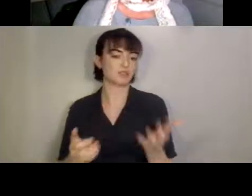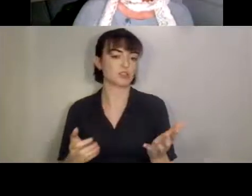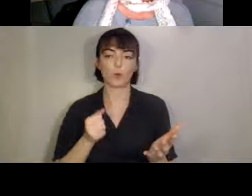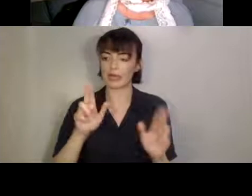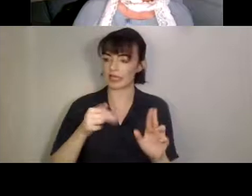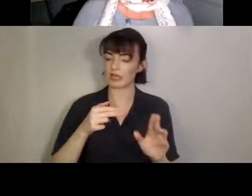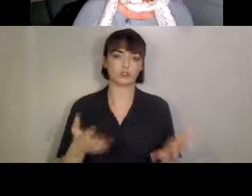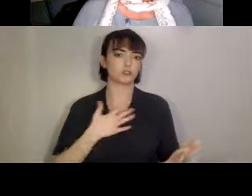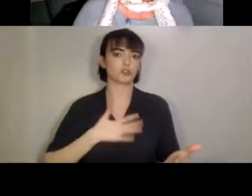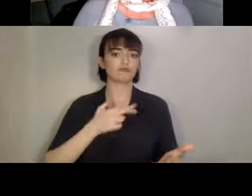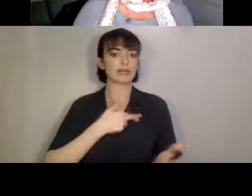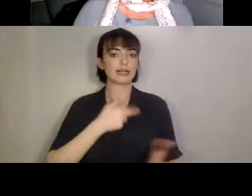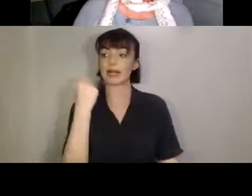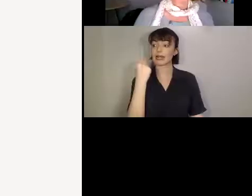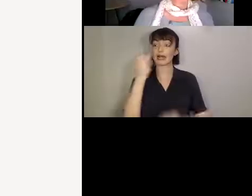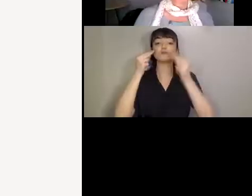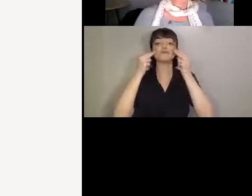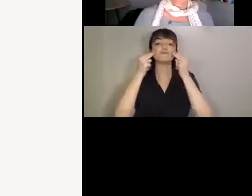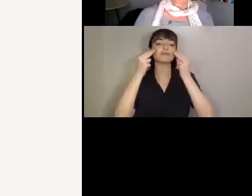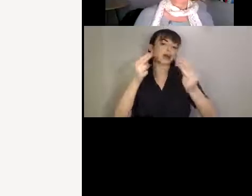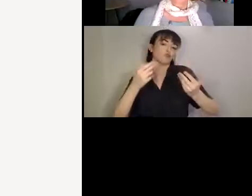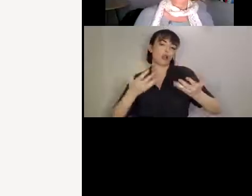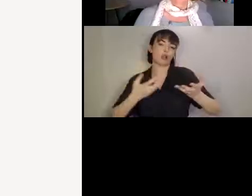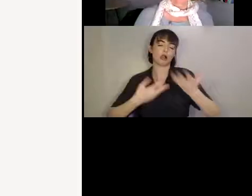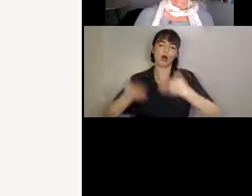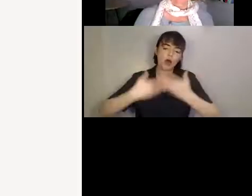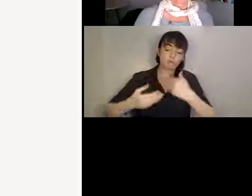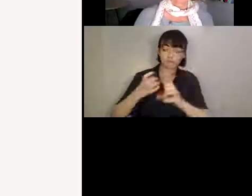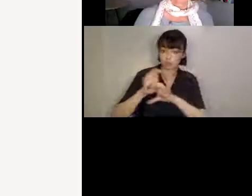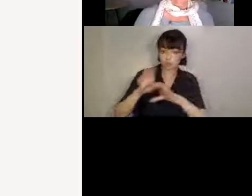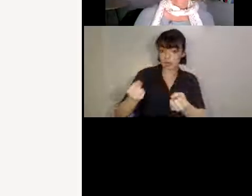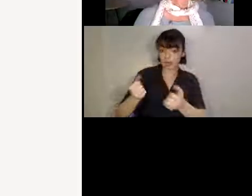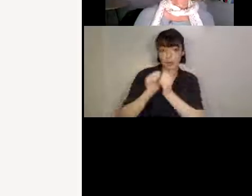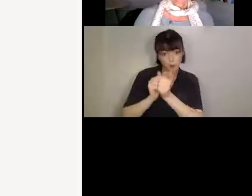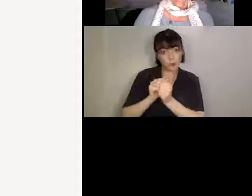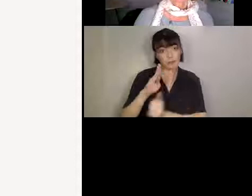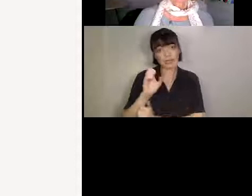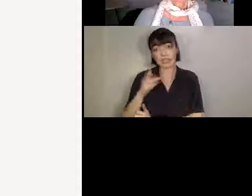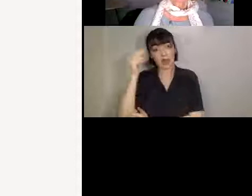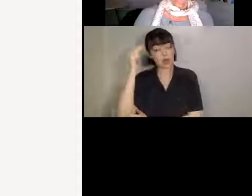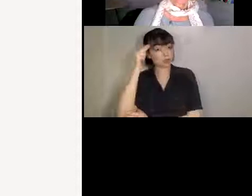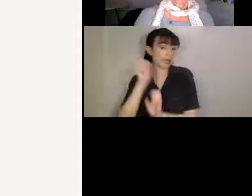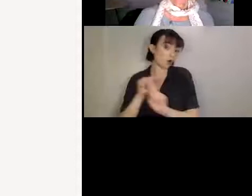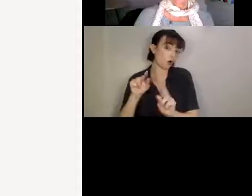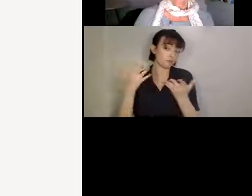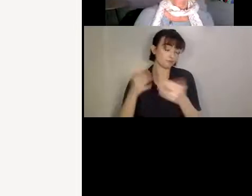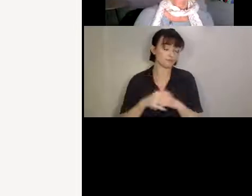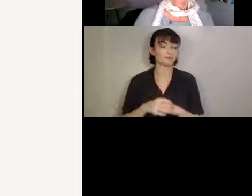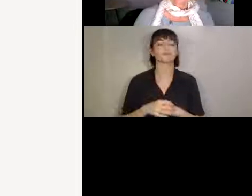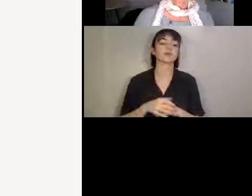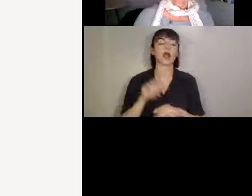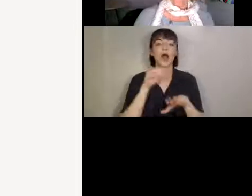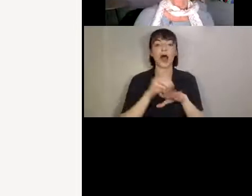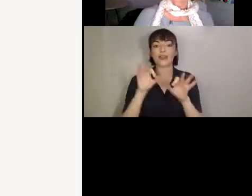whether a child has age-appropriate understanding of BSL within this age range. And the online